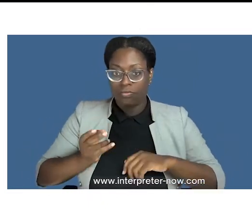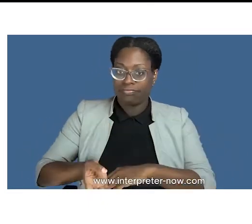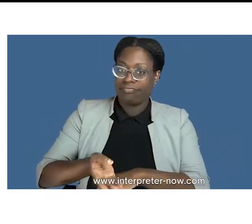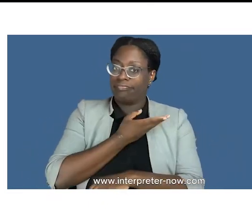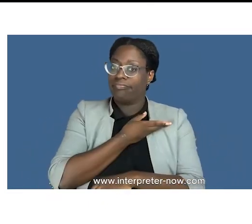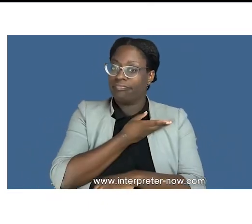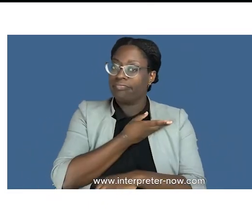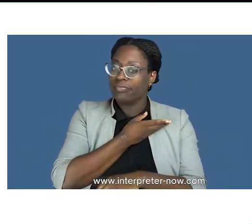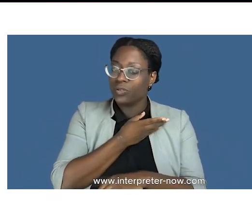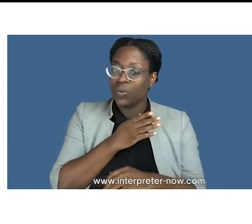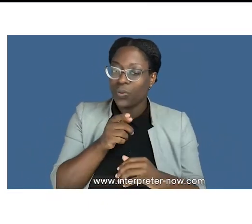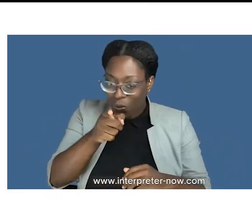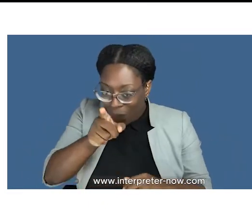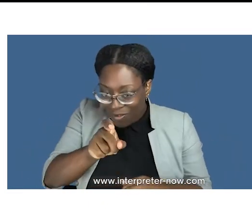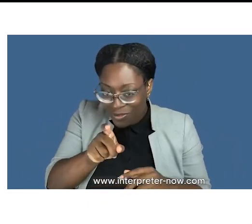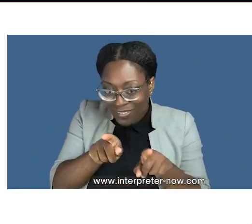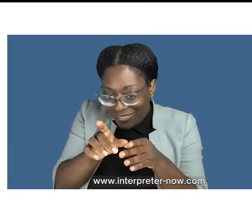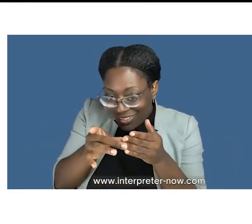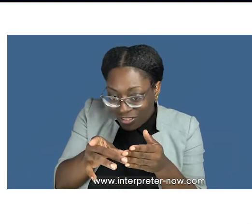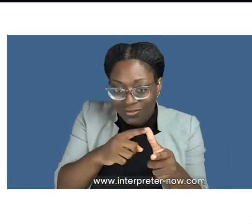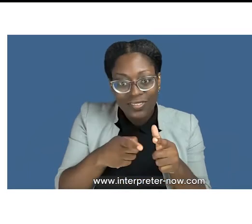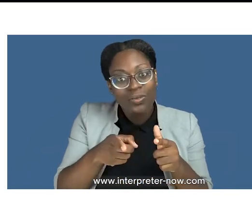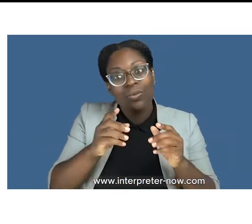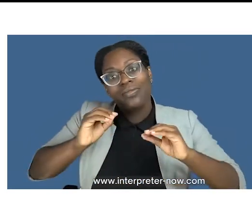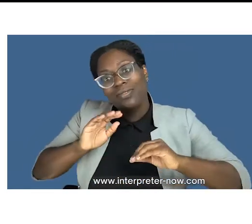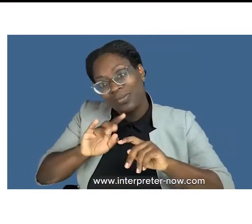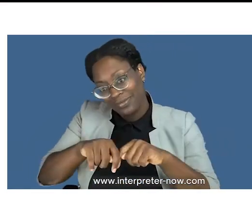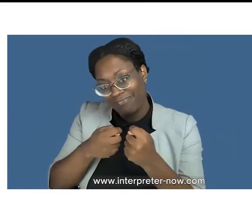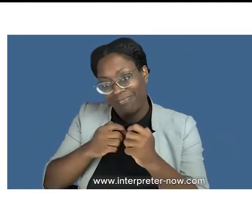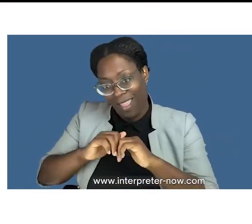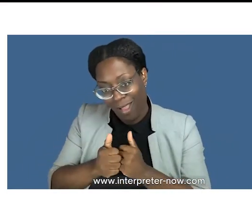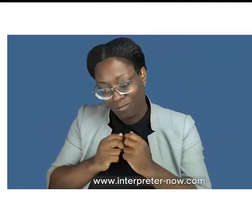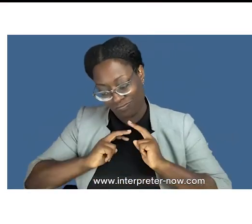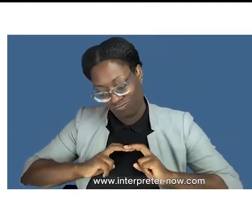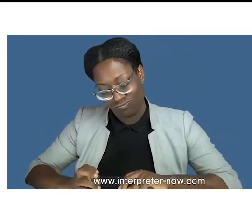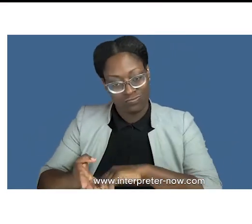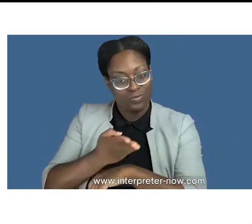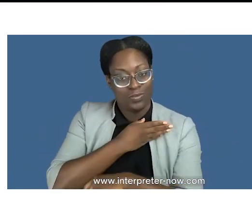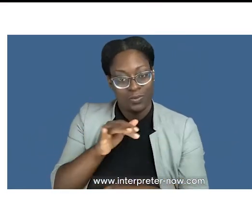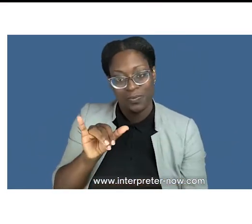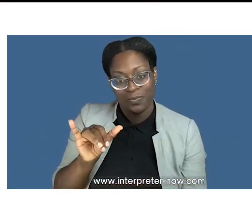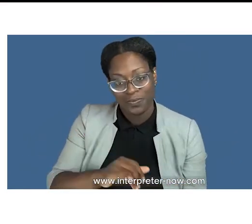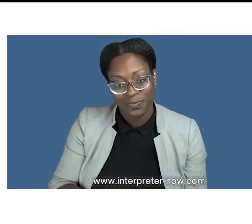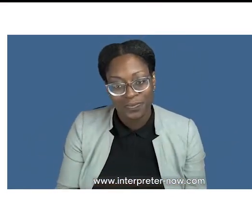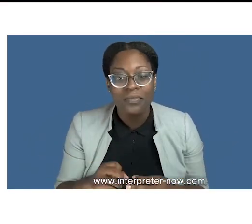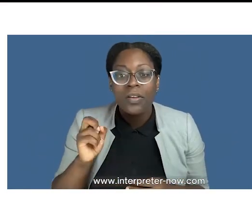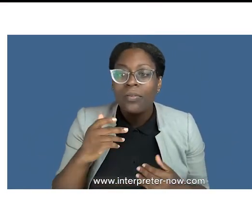opportunities for growth, right? And so how are you regularly working on that together? And then how are you teaching a team to do that as well?